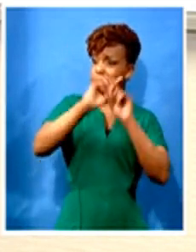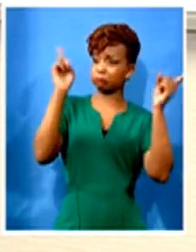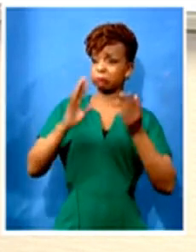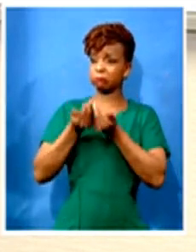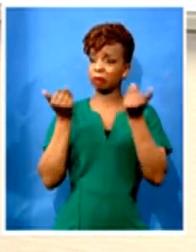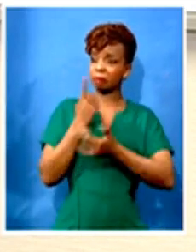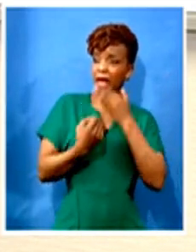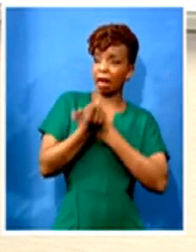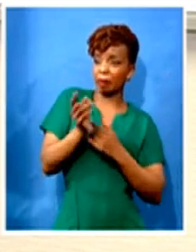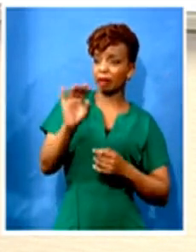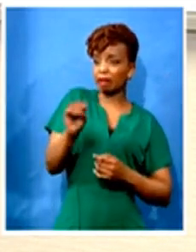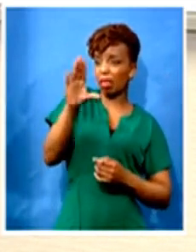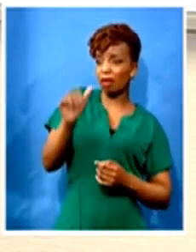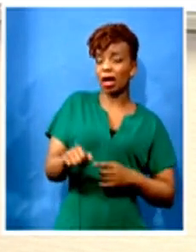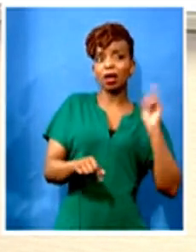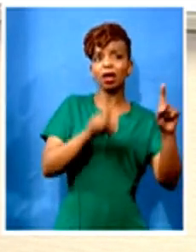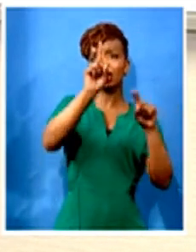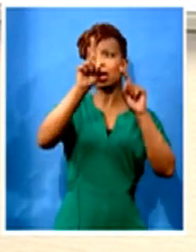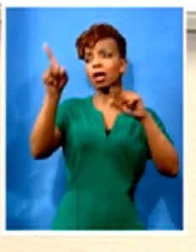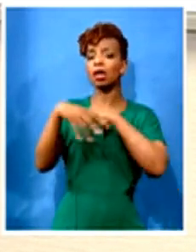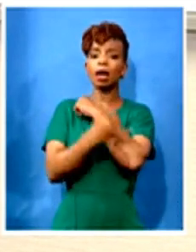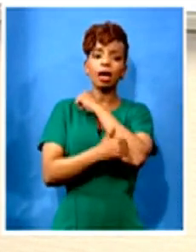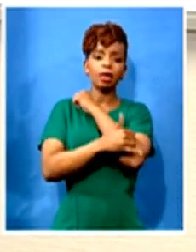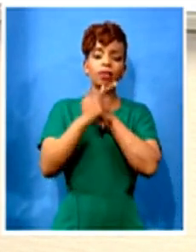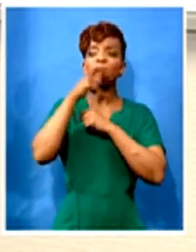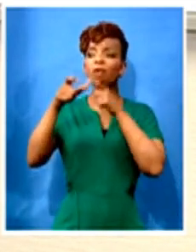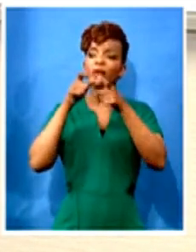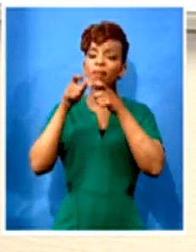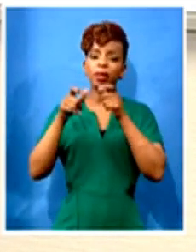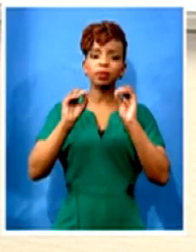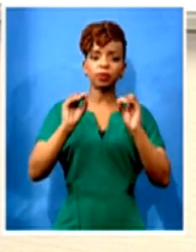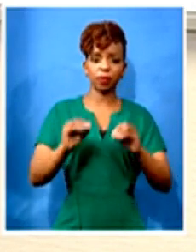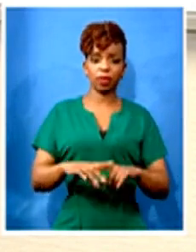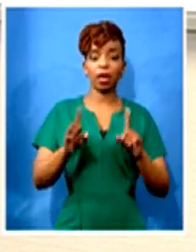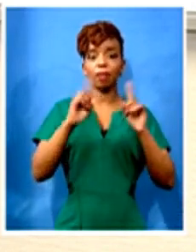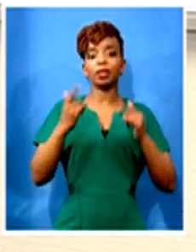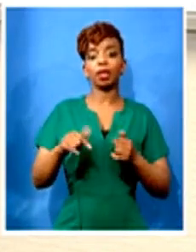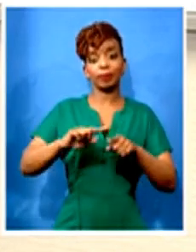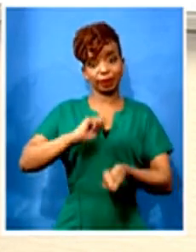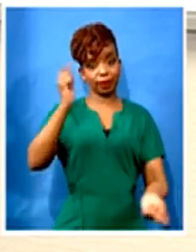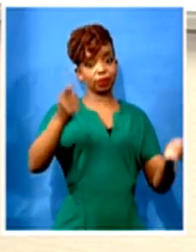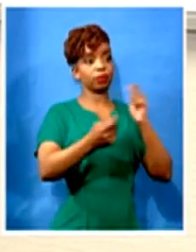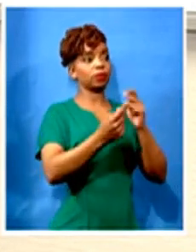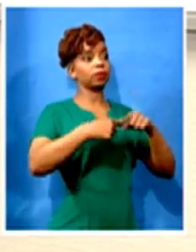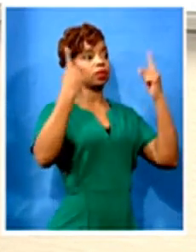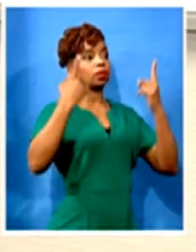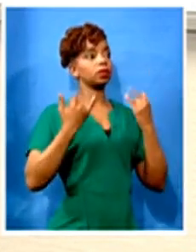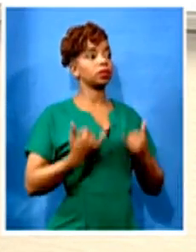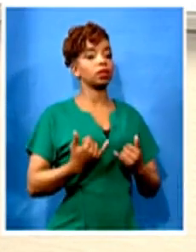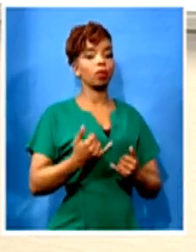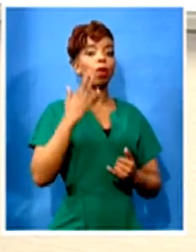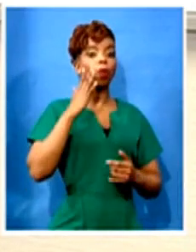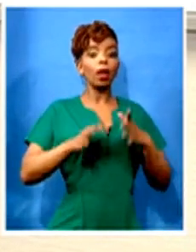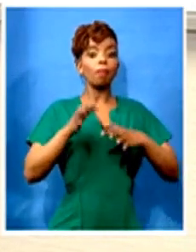different when political parties in another country actually raise issues about the human rights abuses under